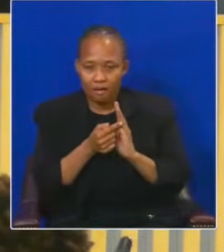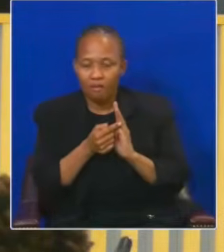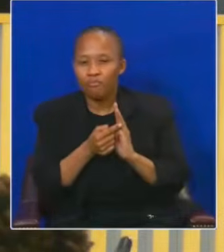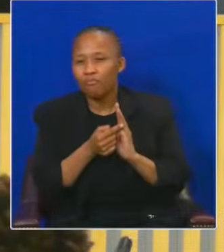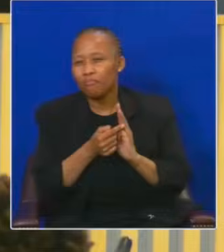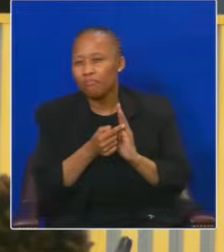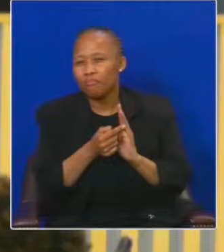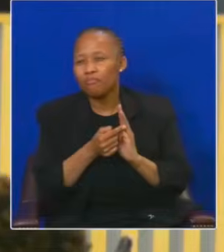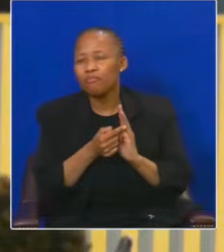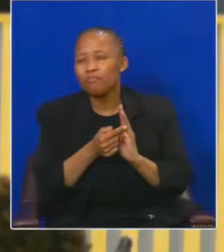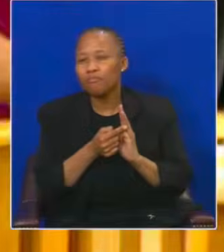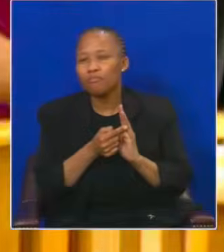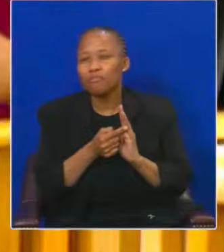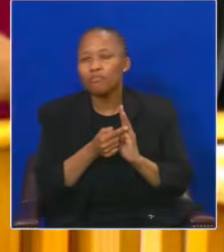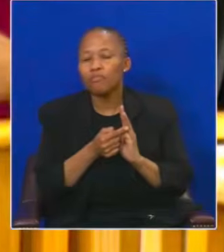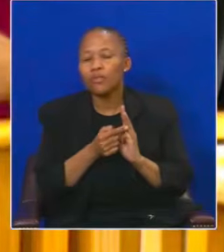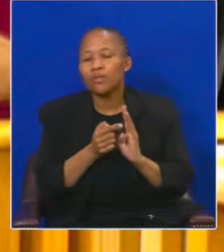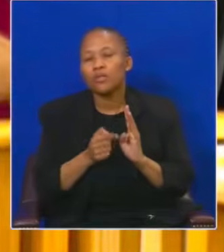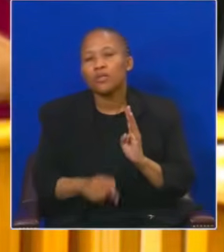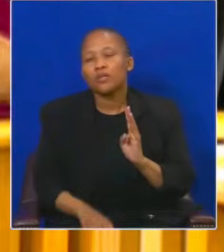And then